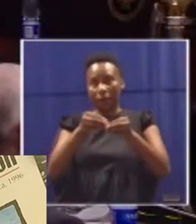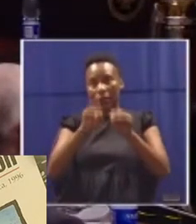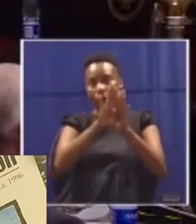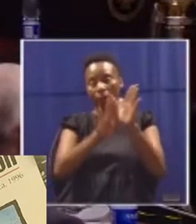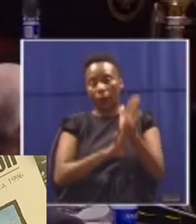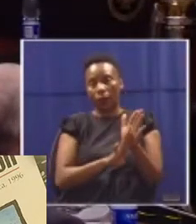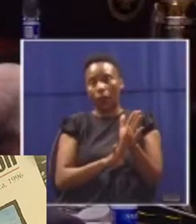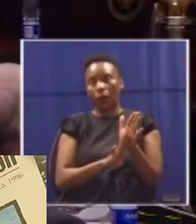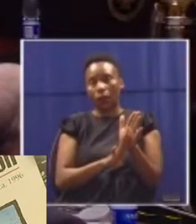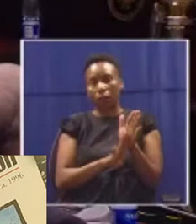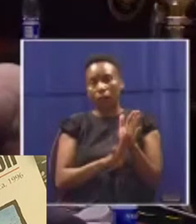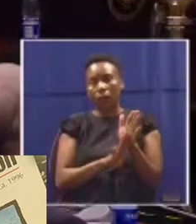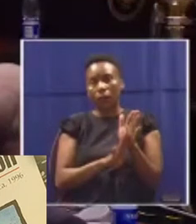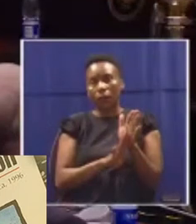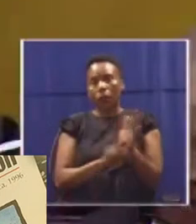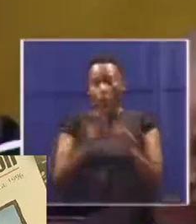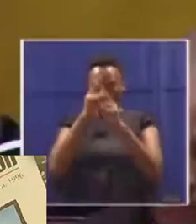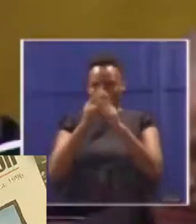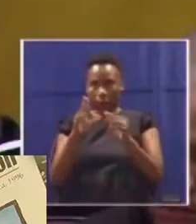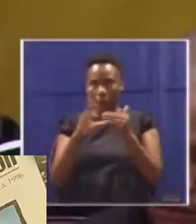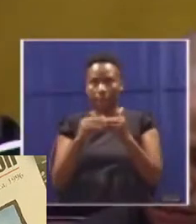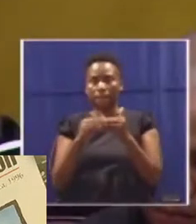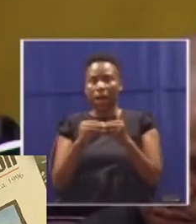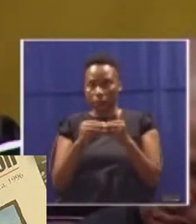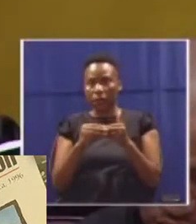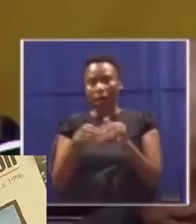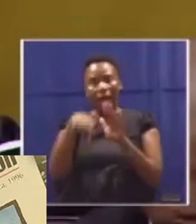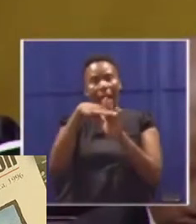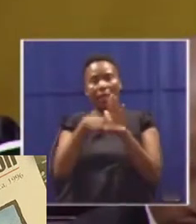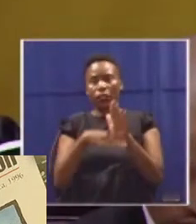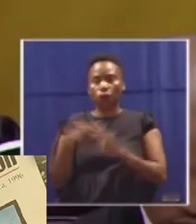Bill. Honorable Member says there is no list